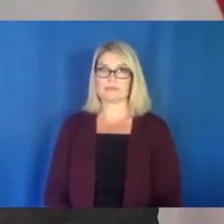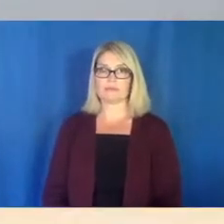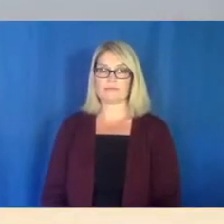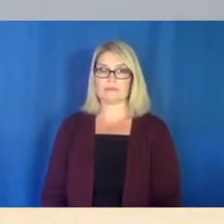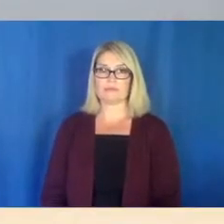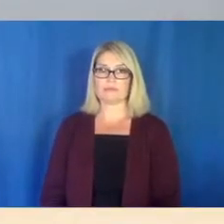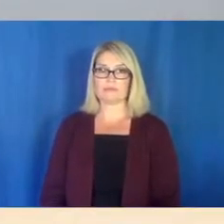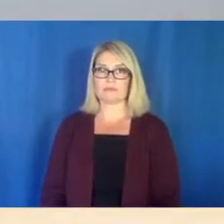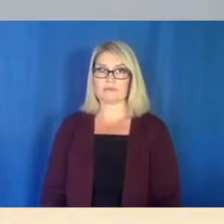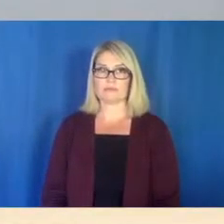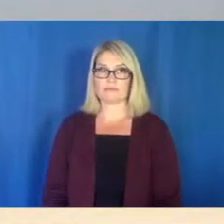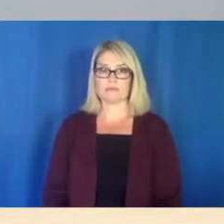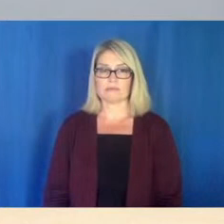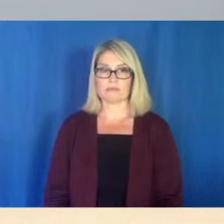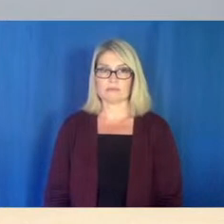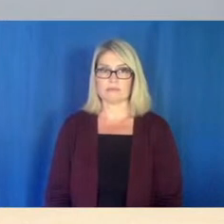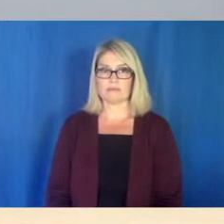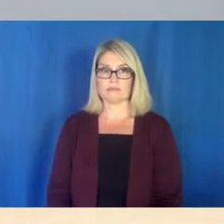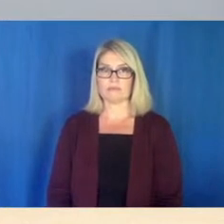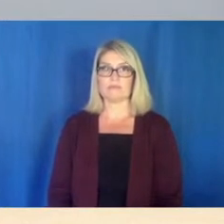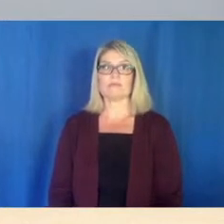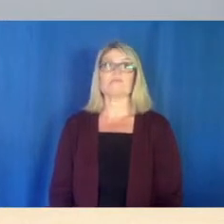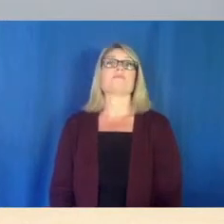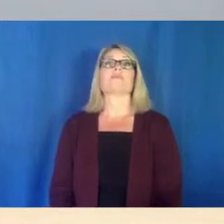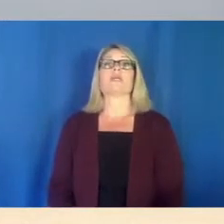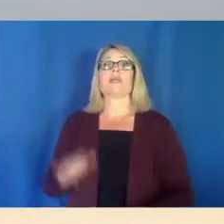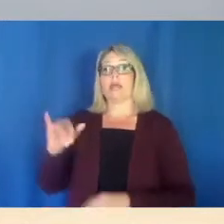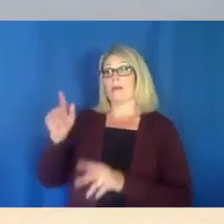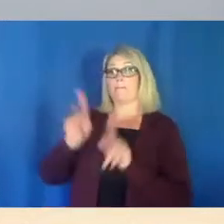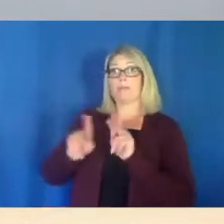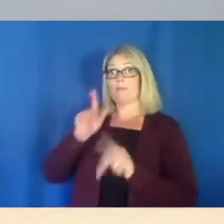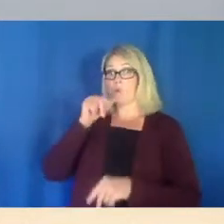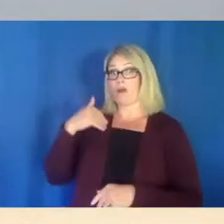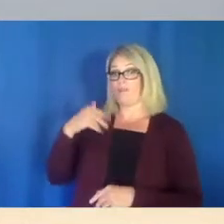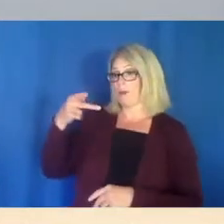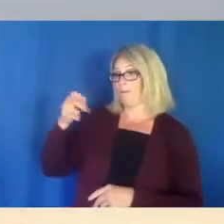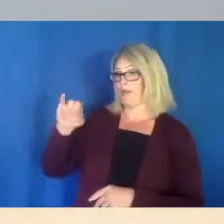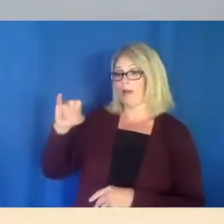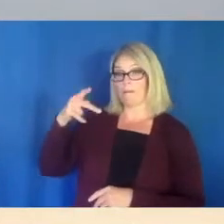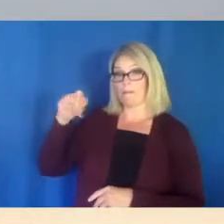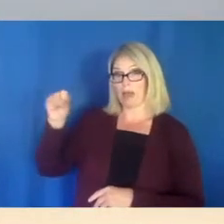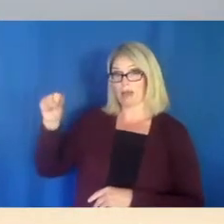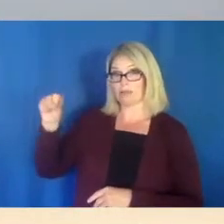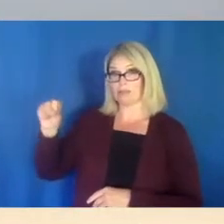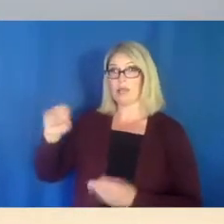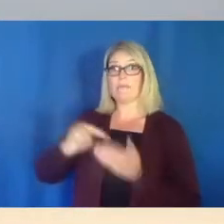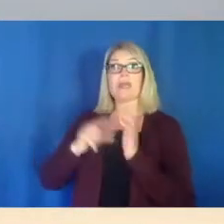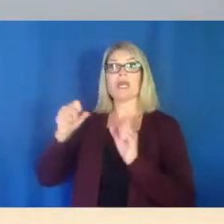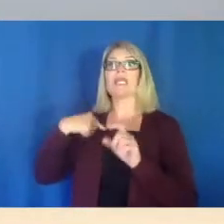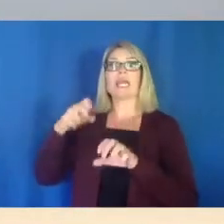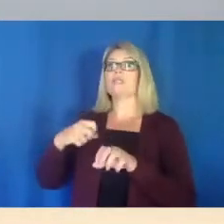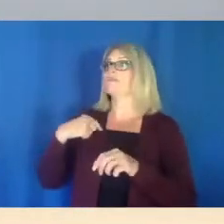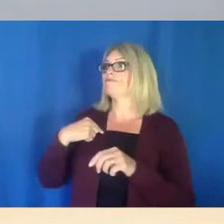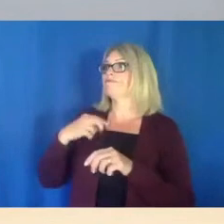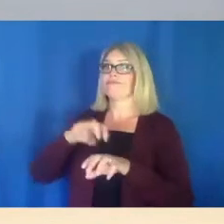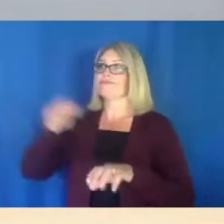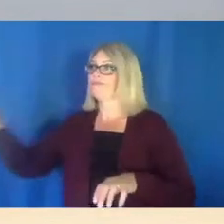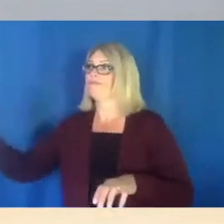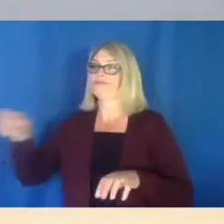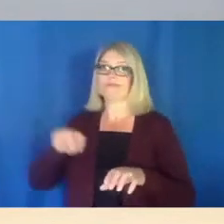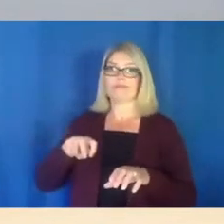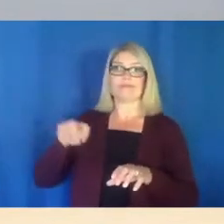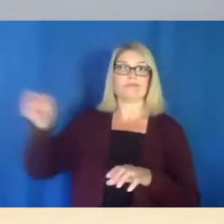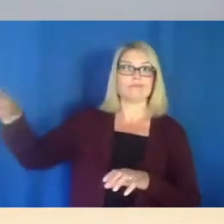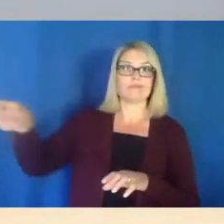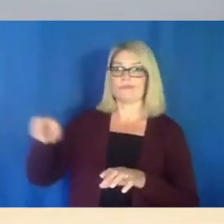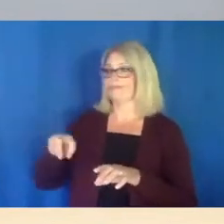to make sure people are aware, the PI pass is valid for multiple trips going back and forth, and I think so that's why another